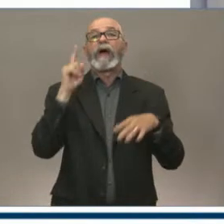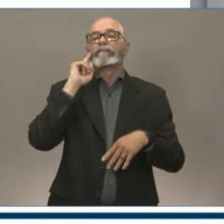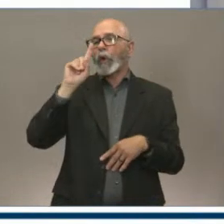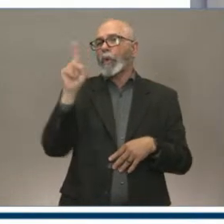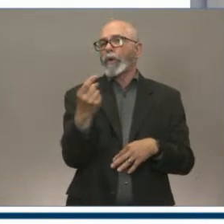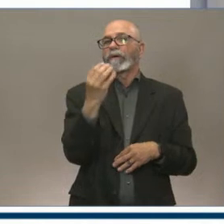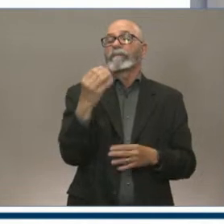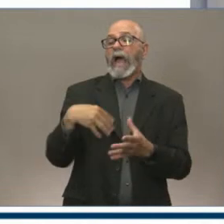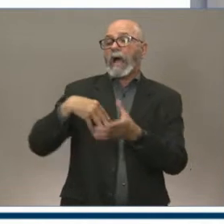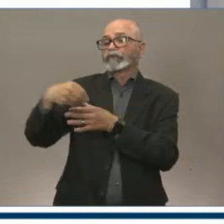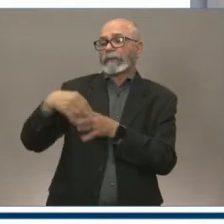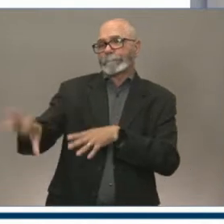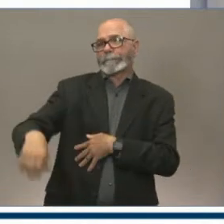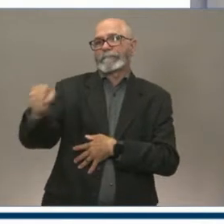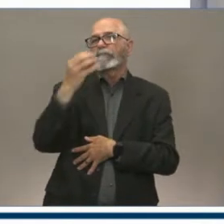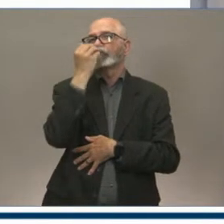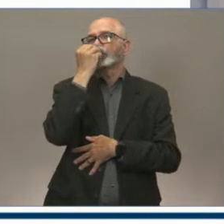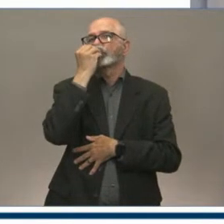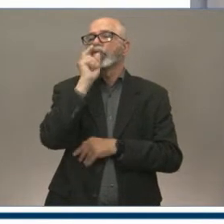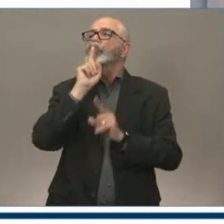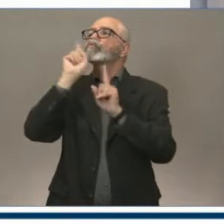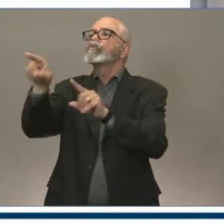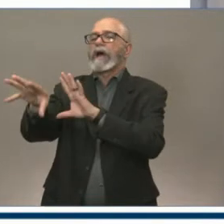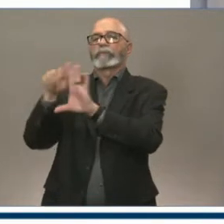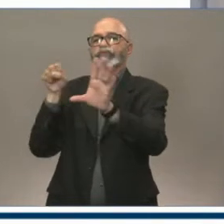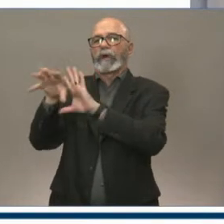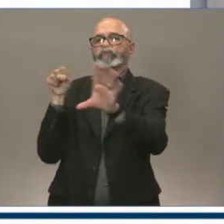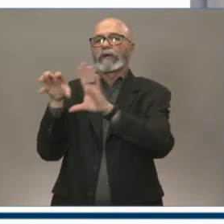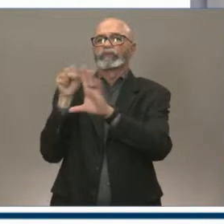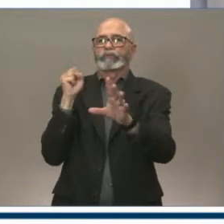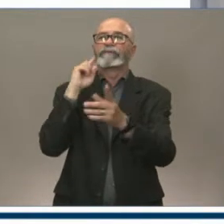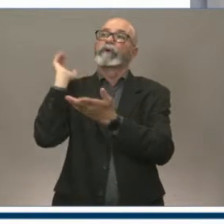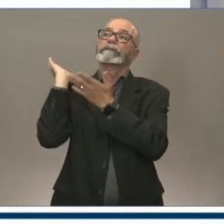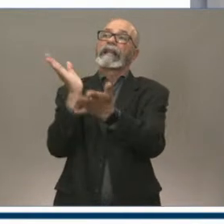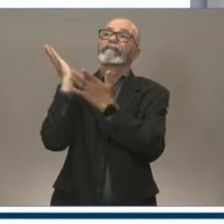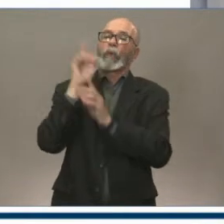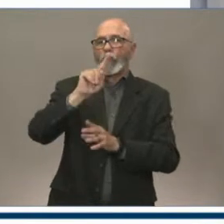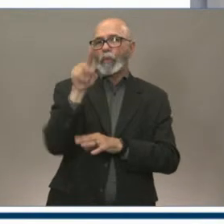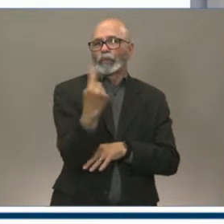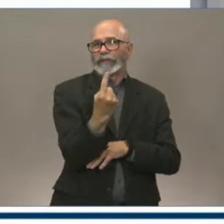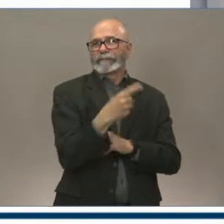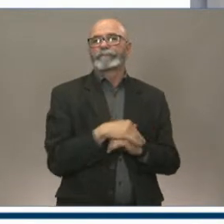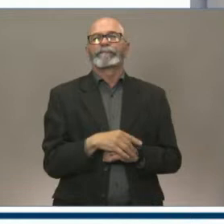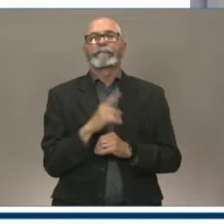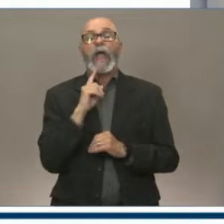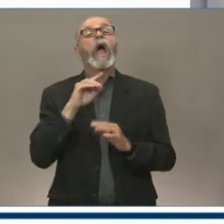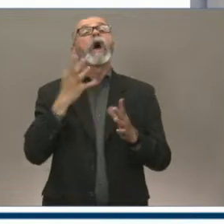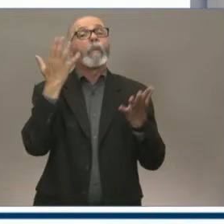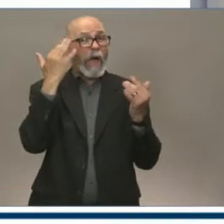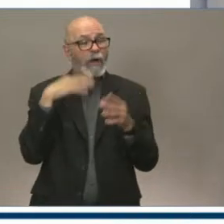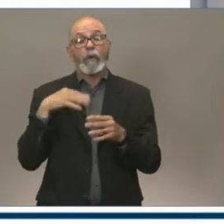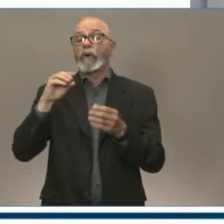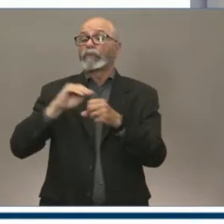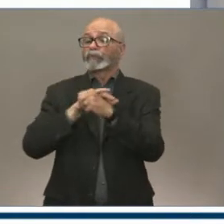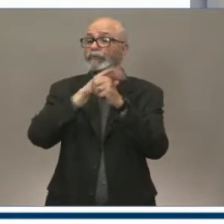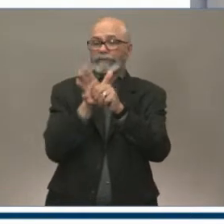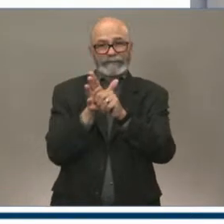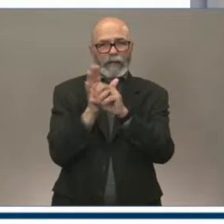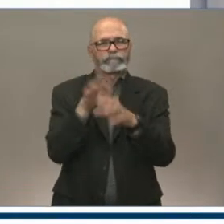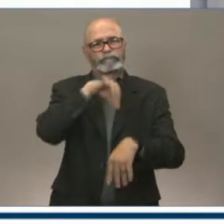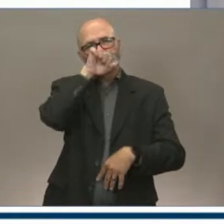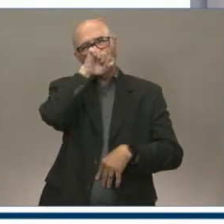takeout and delivery. COVID loves the indoors, so we need to shut down activities that take place